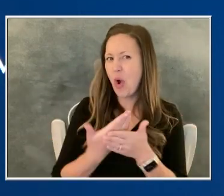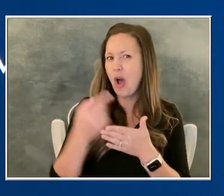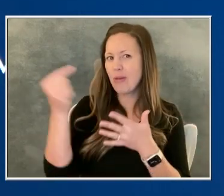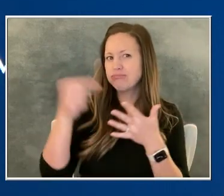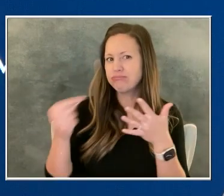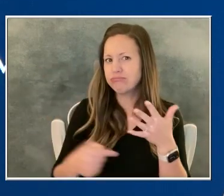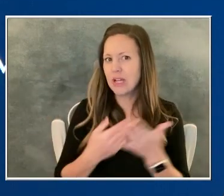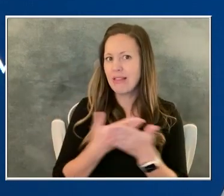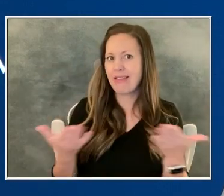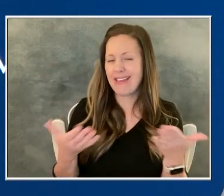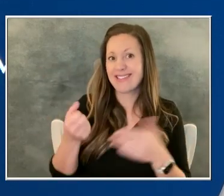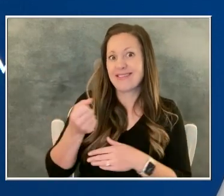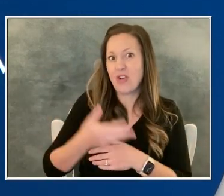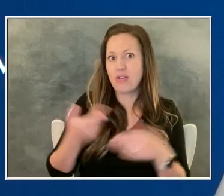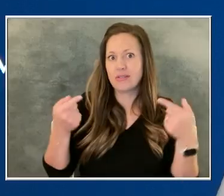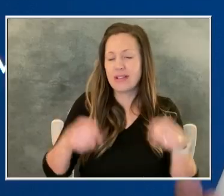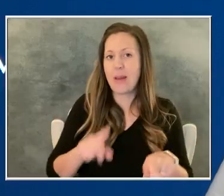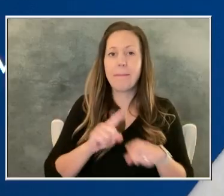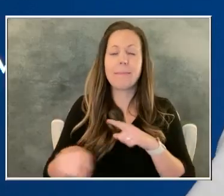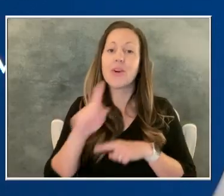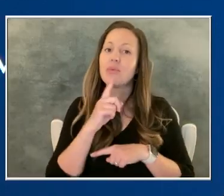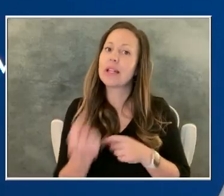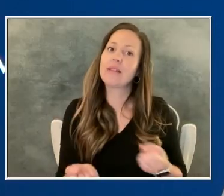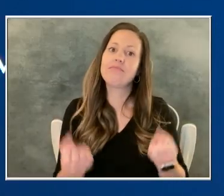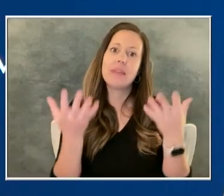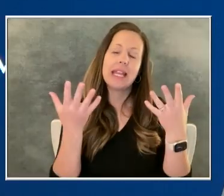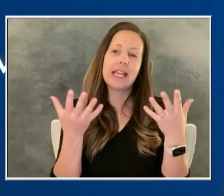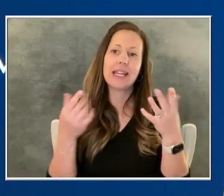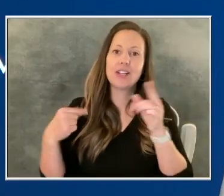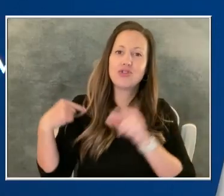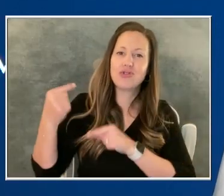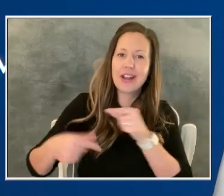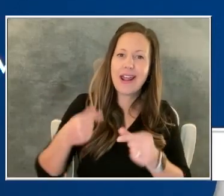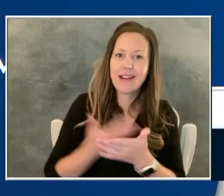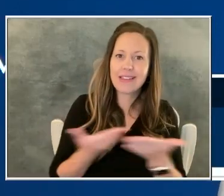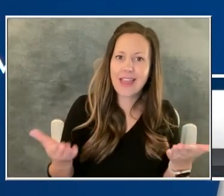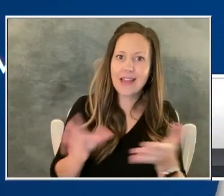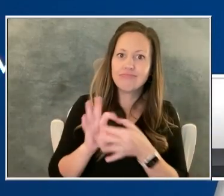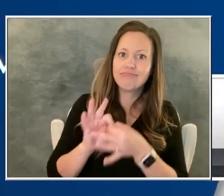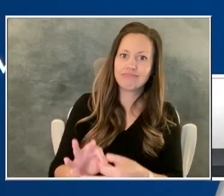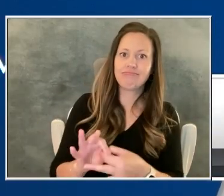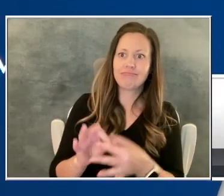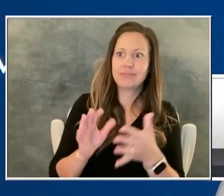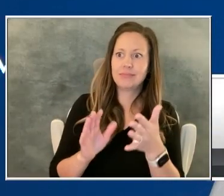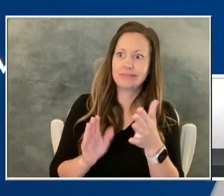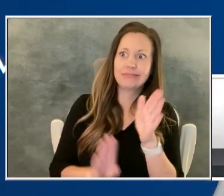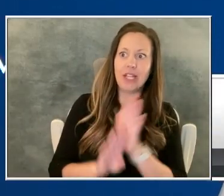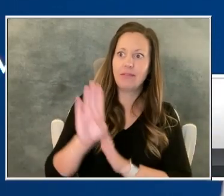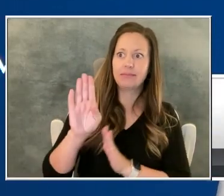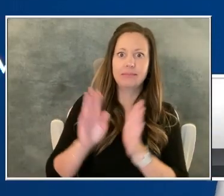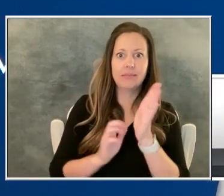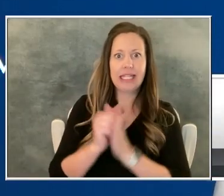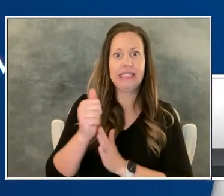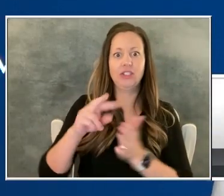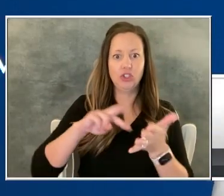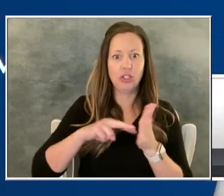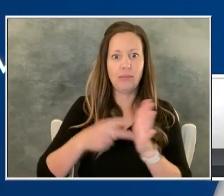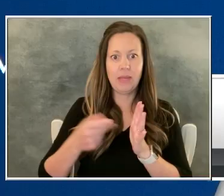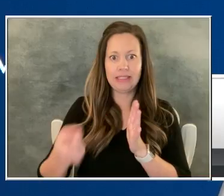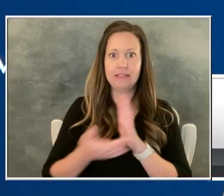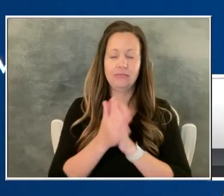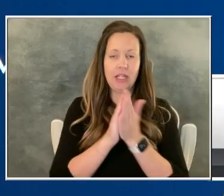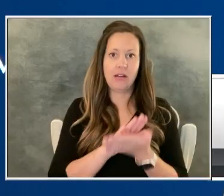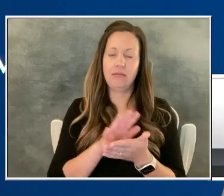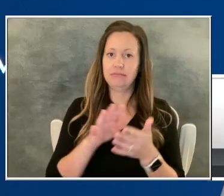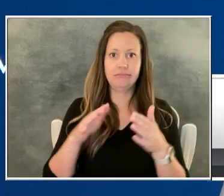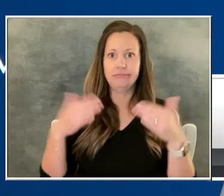cancer. However, there are a number of genetic associations that cause prostate cancer and allow it to become evident in men. It is